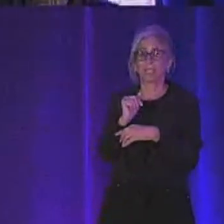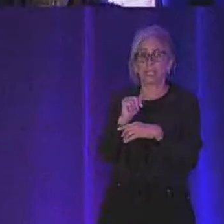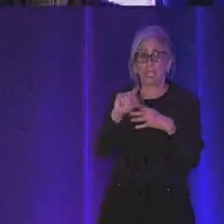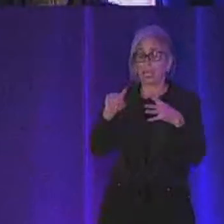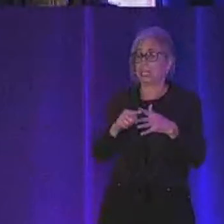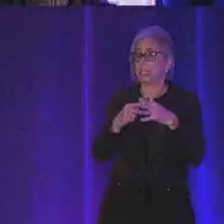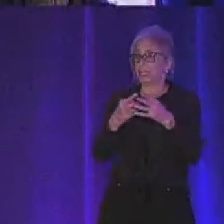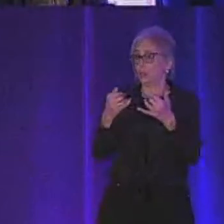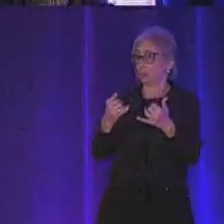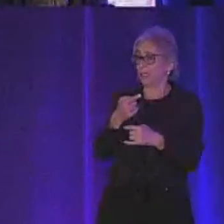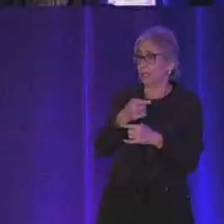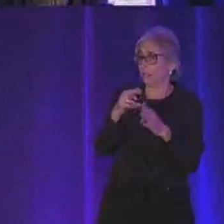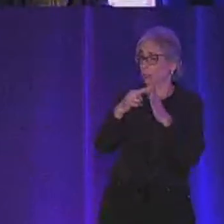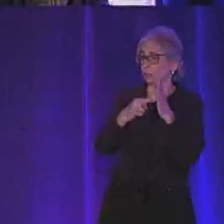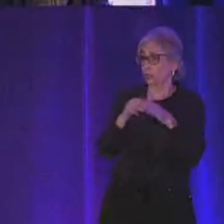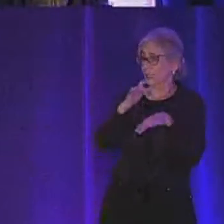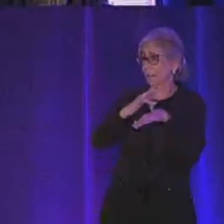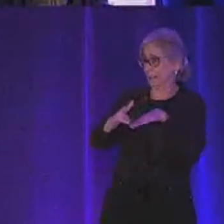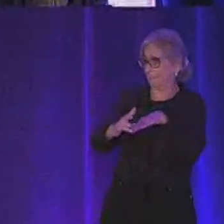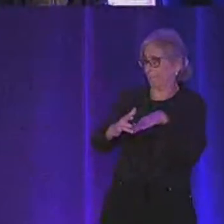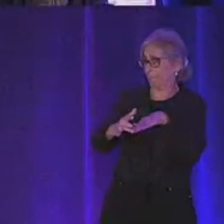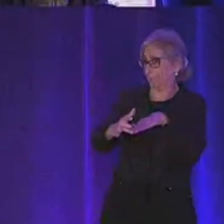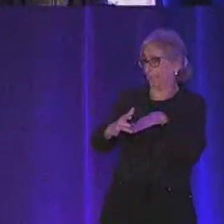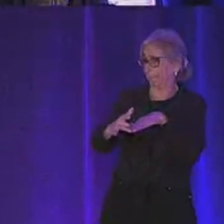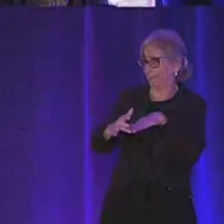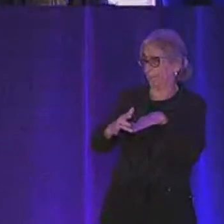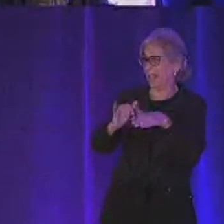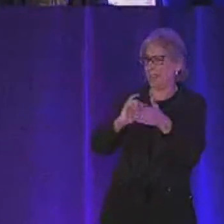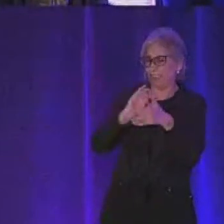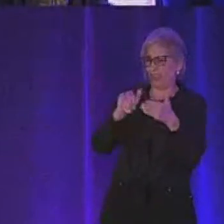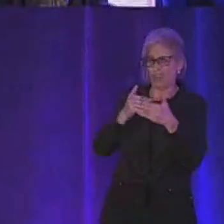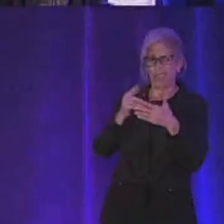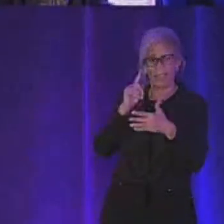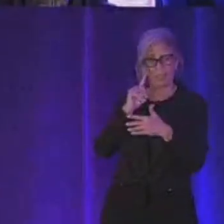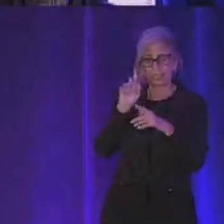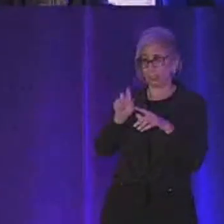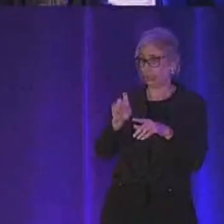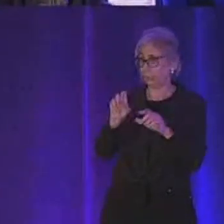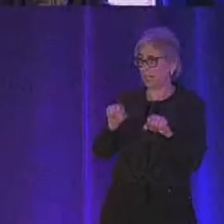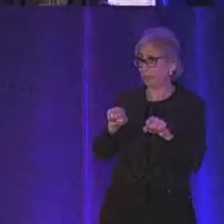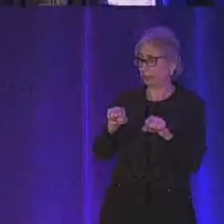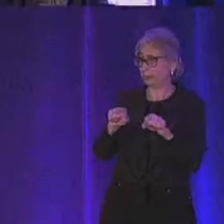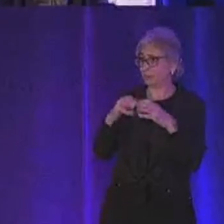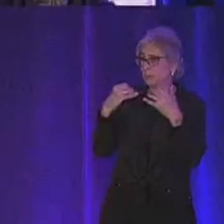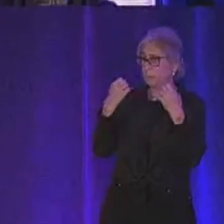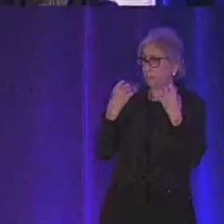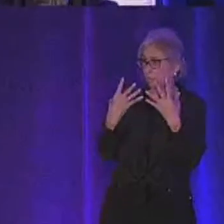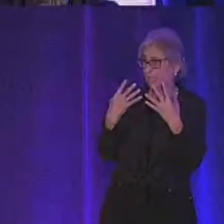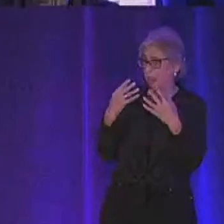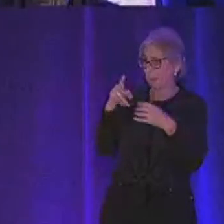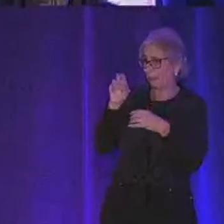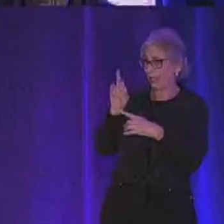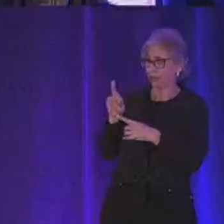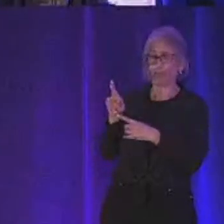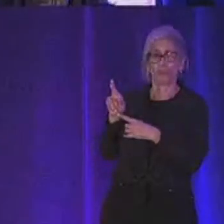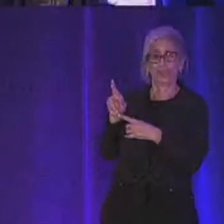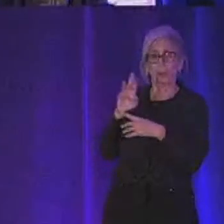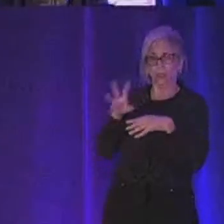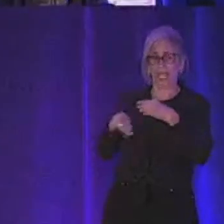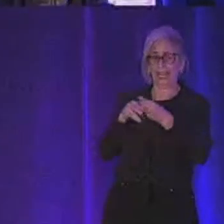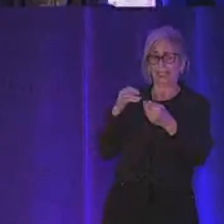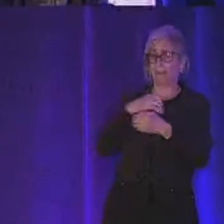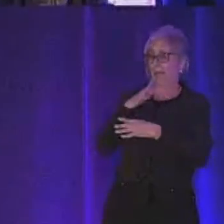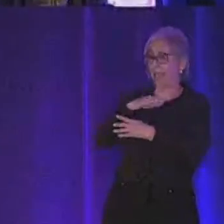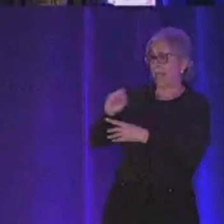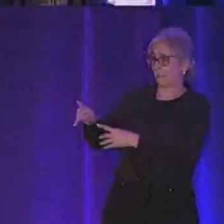presence is just, the rule is empty, okay? And that's kind of all. I think this should now be multiplayer. So I'm just going to add it to my app